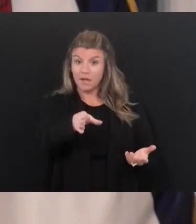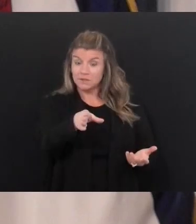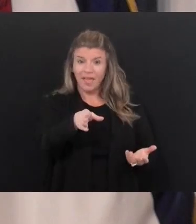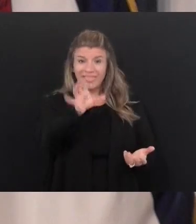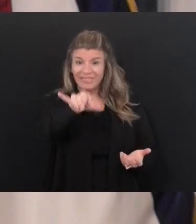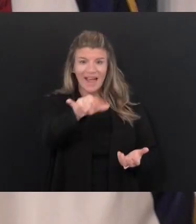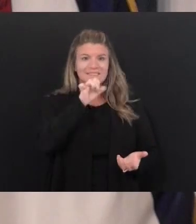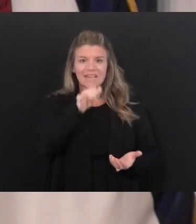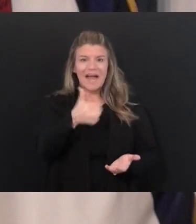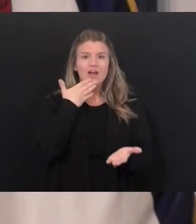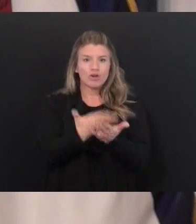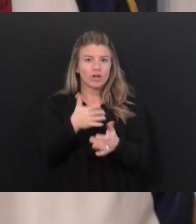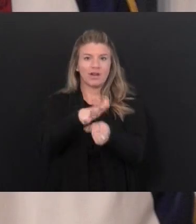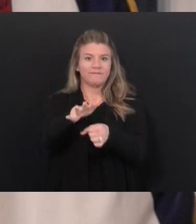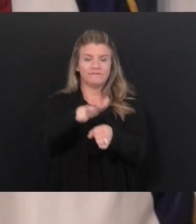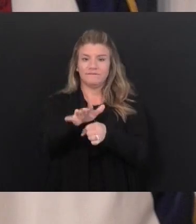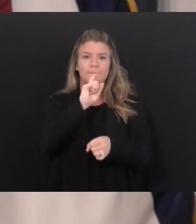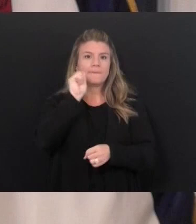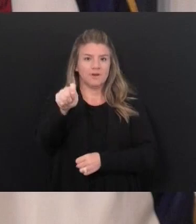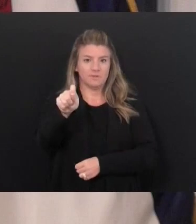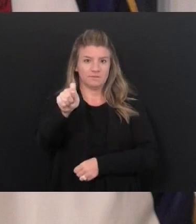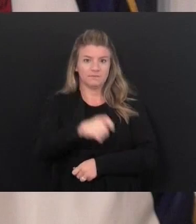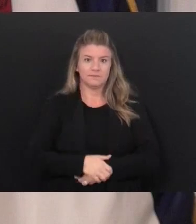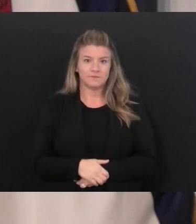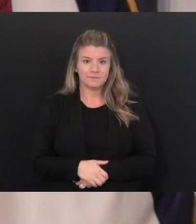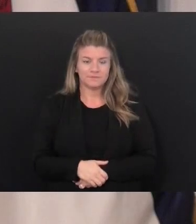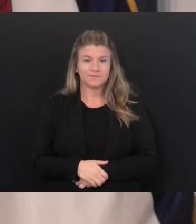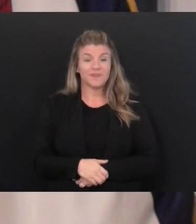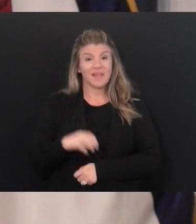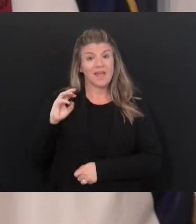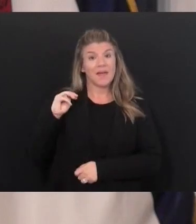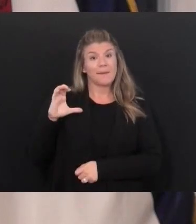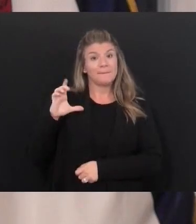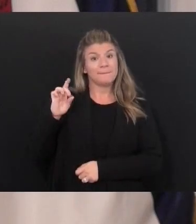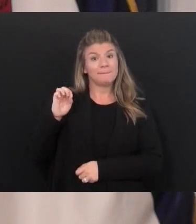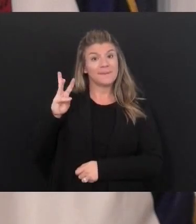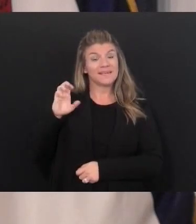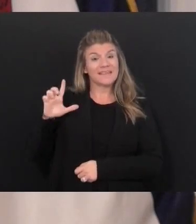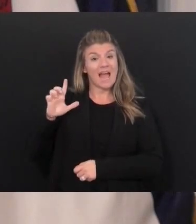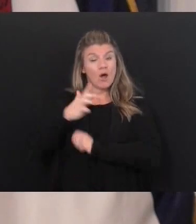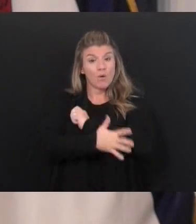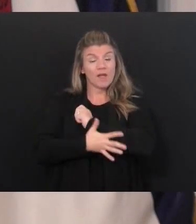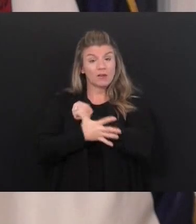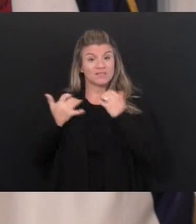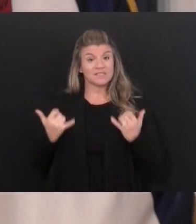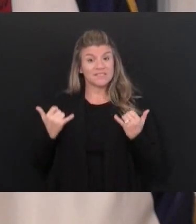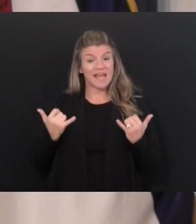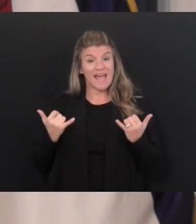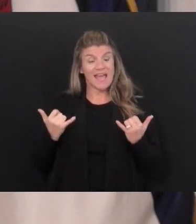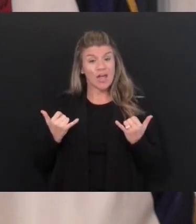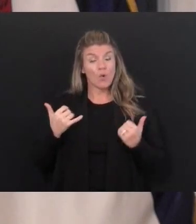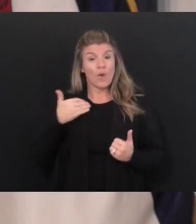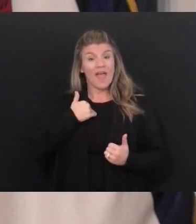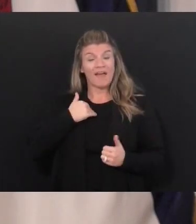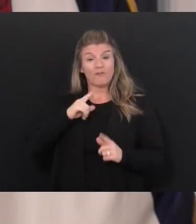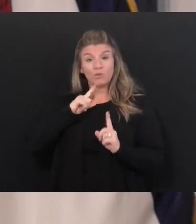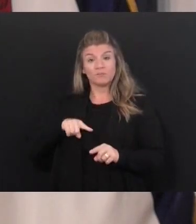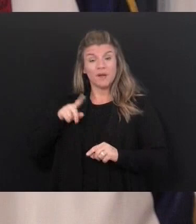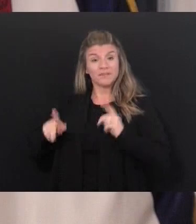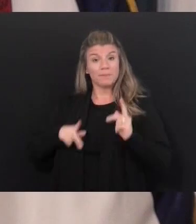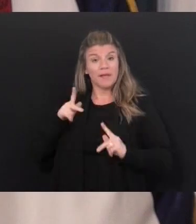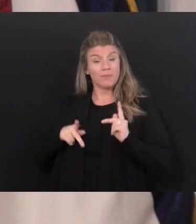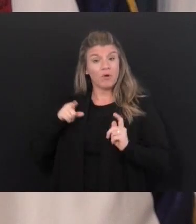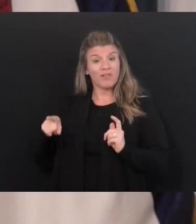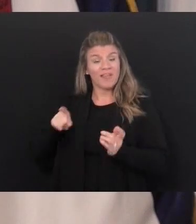good enough. In McDowell County today, we have a response of people that have